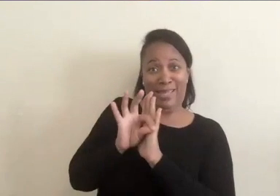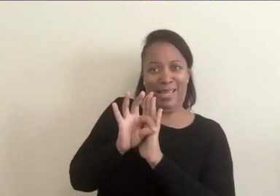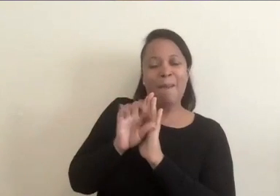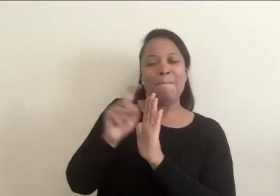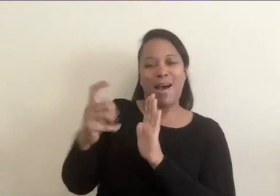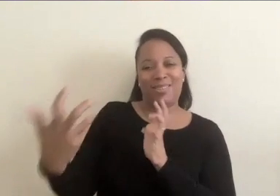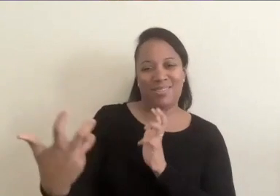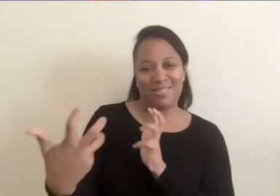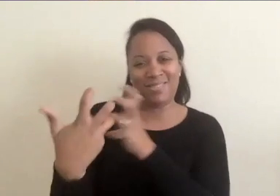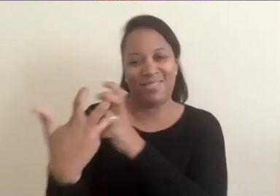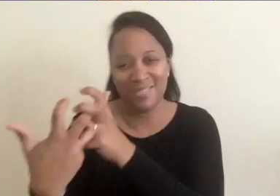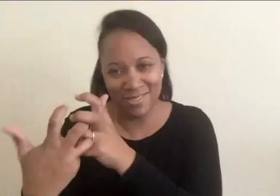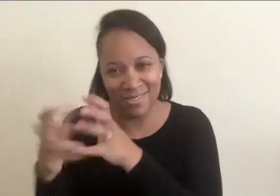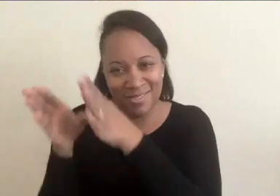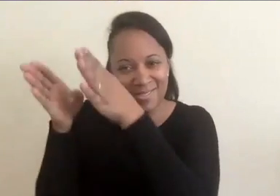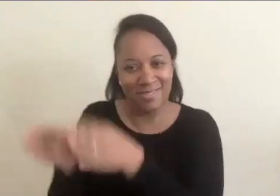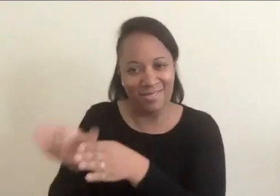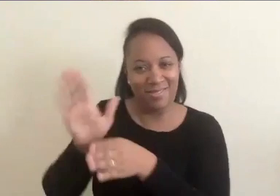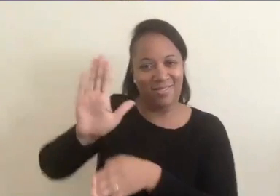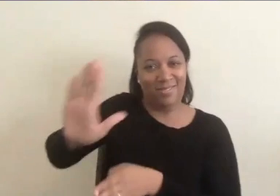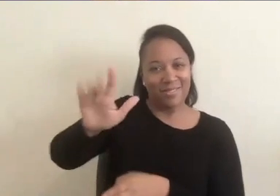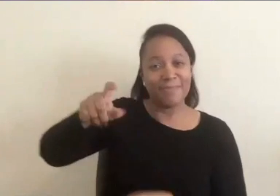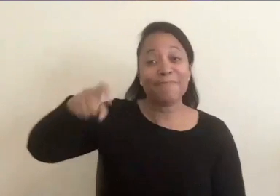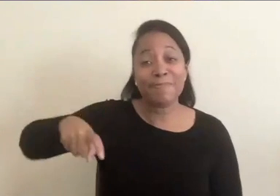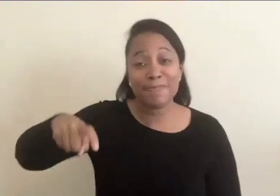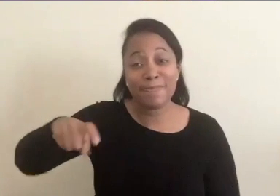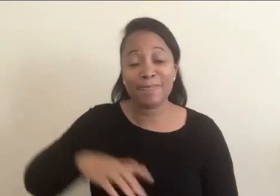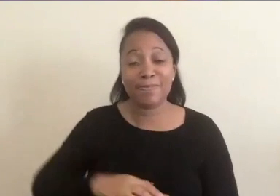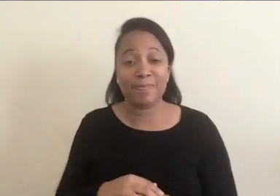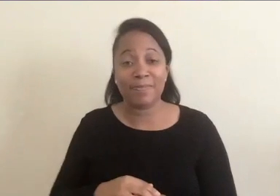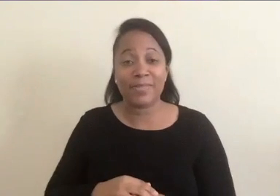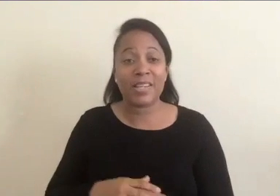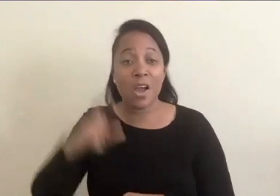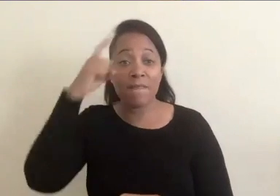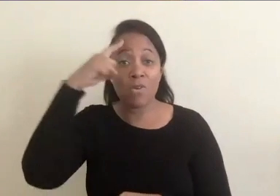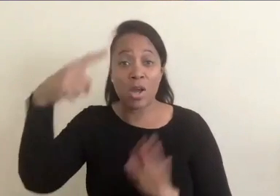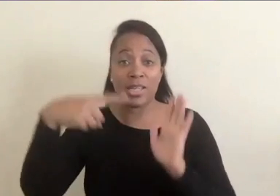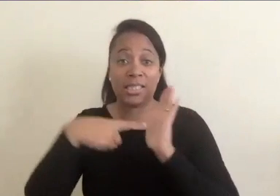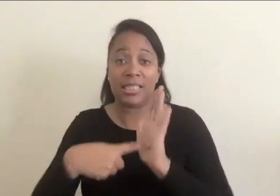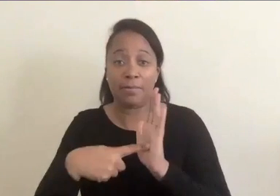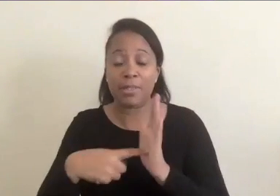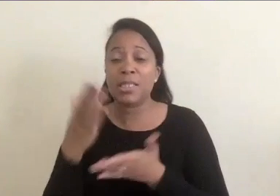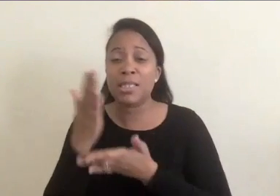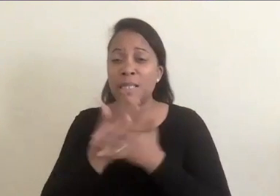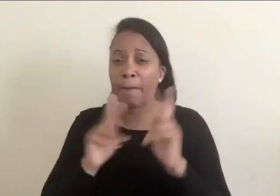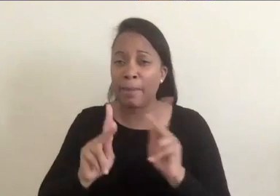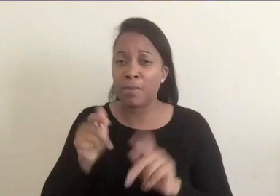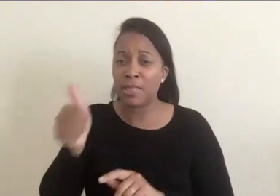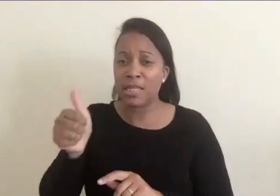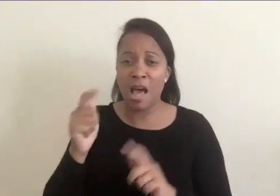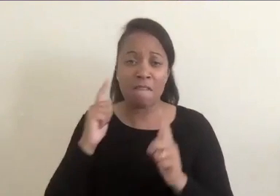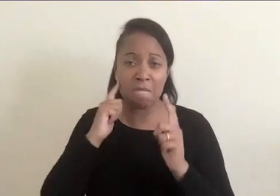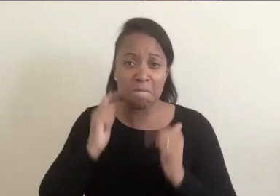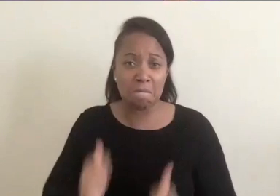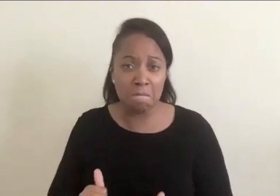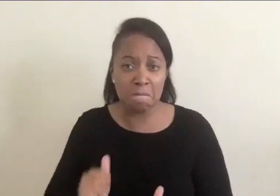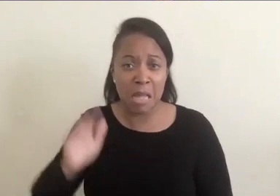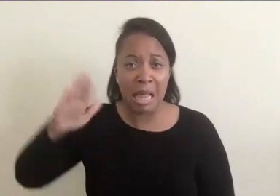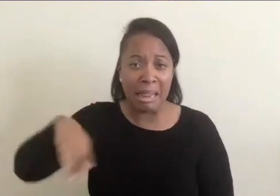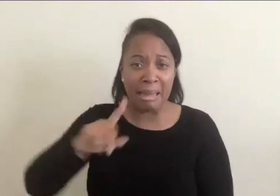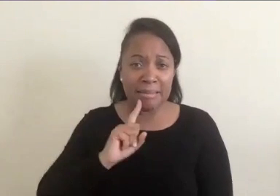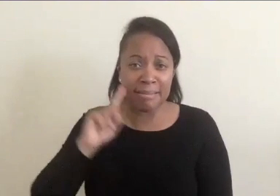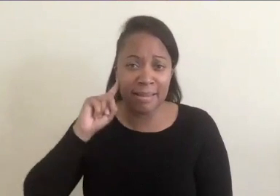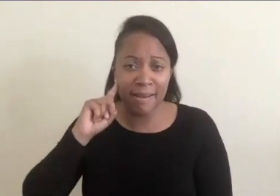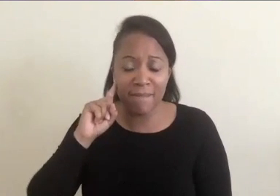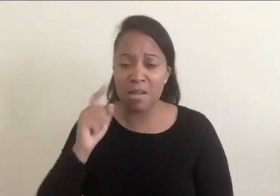your employees or the candidate's specific needs. For example, some people are late deafened. They're not born